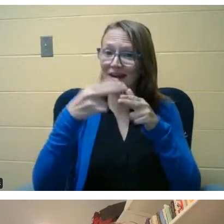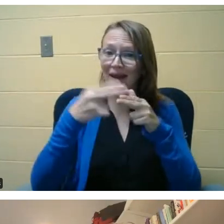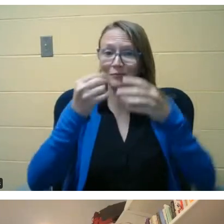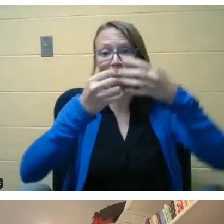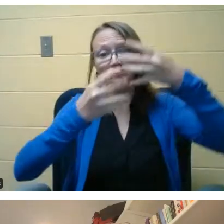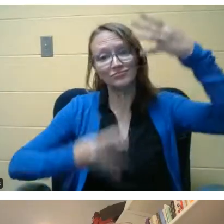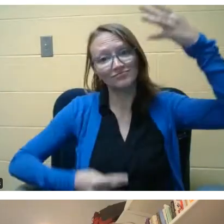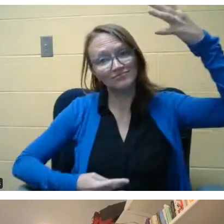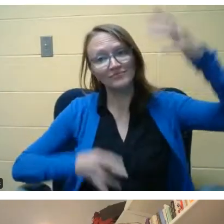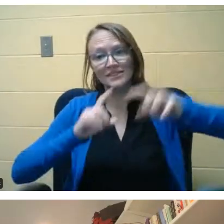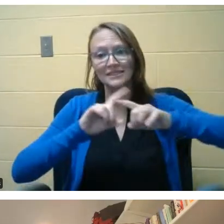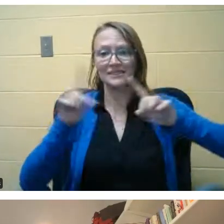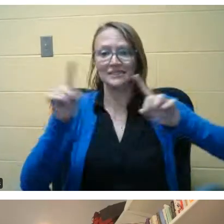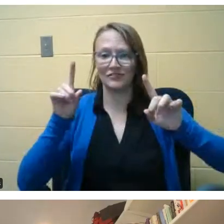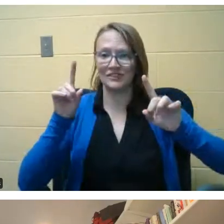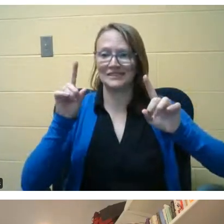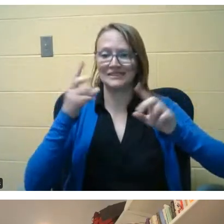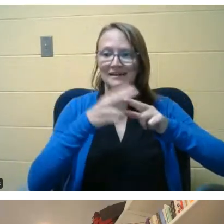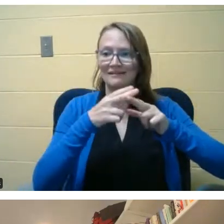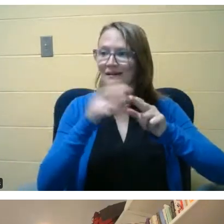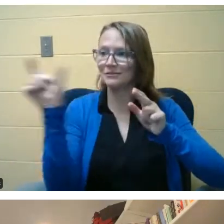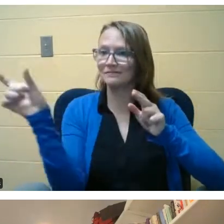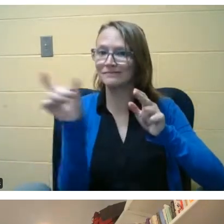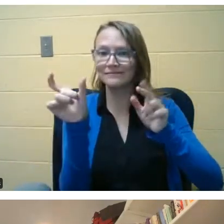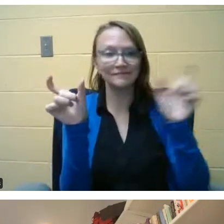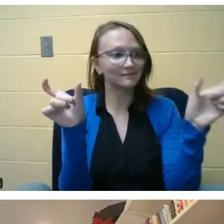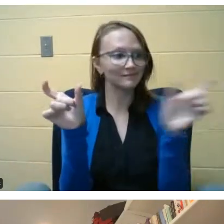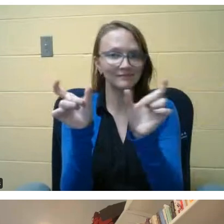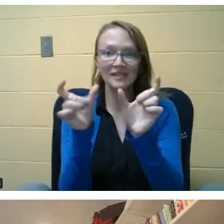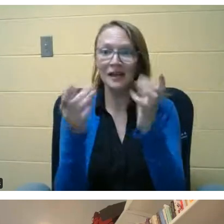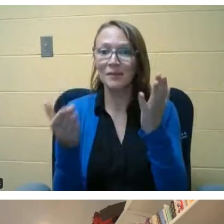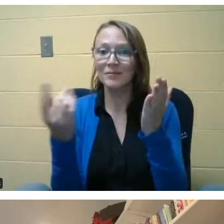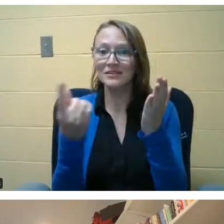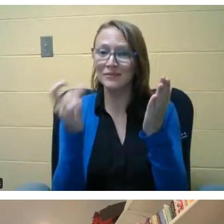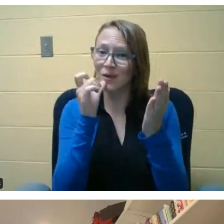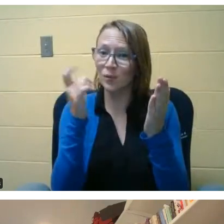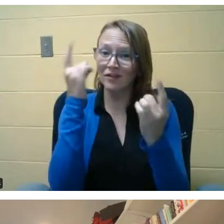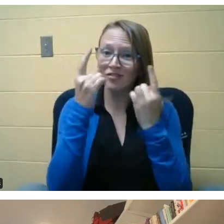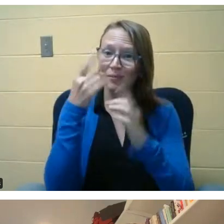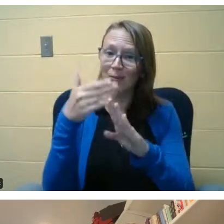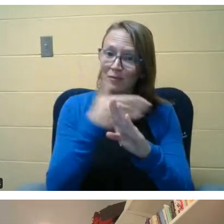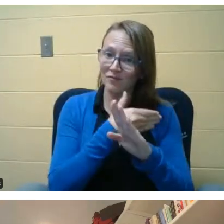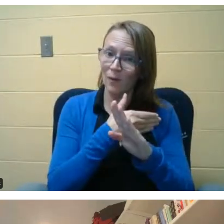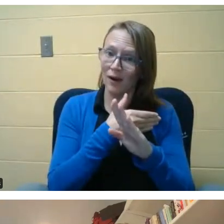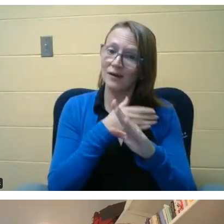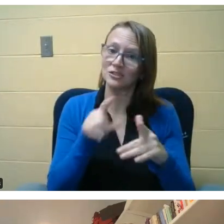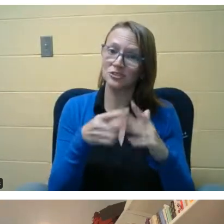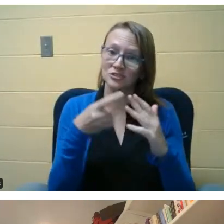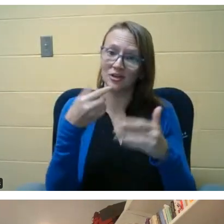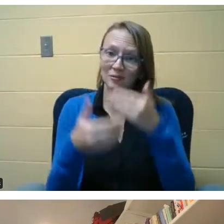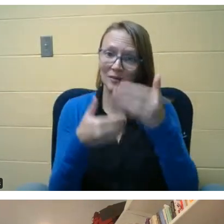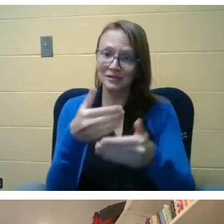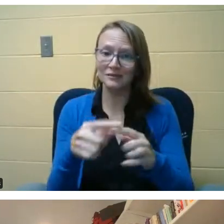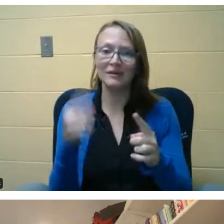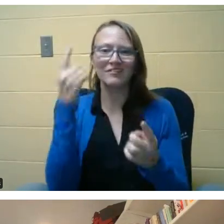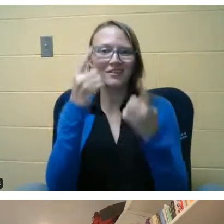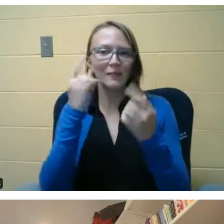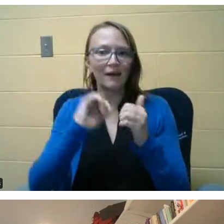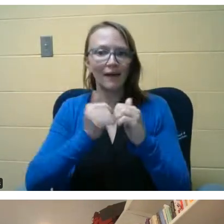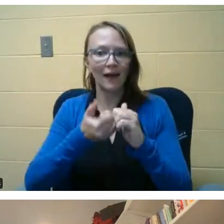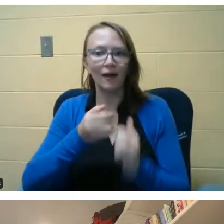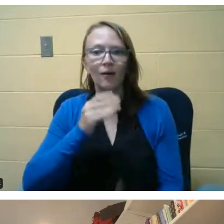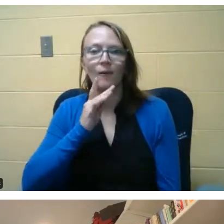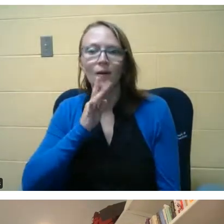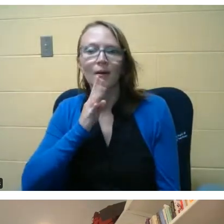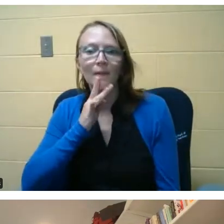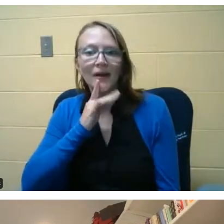and something that maybe I wouldn't have thought of before going through this process, but even thinking about how pronounceable